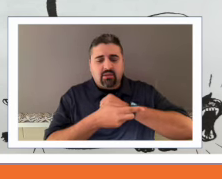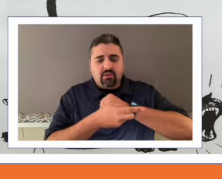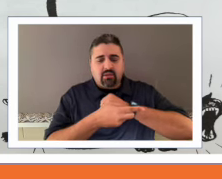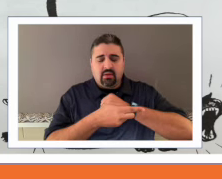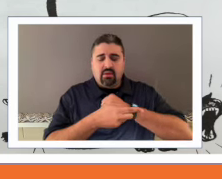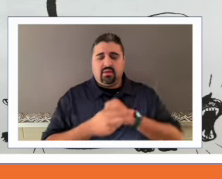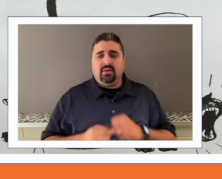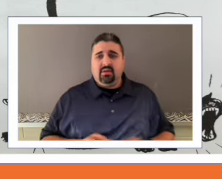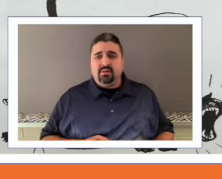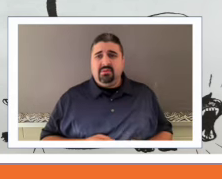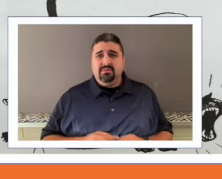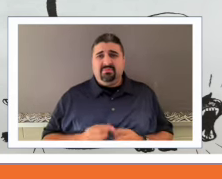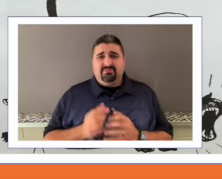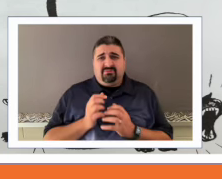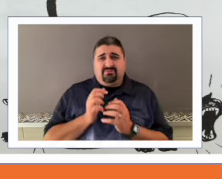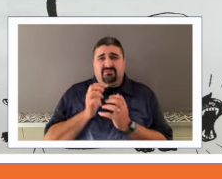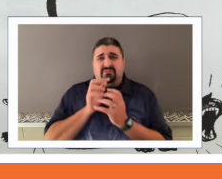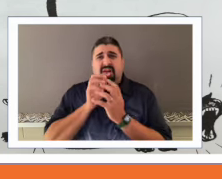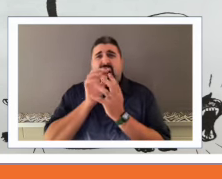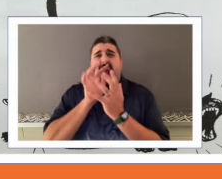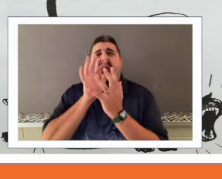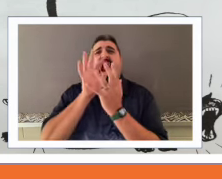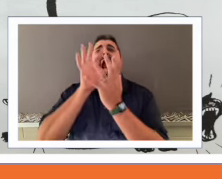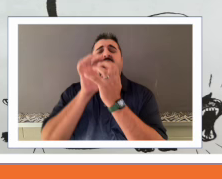cattail. Ow!